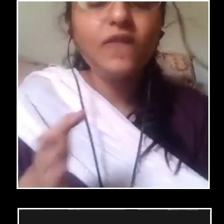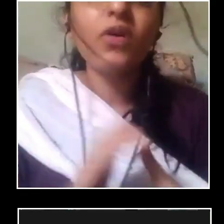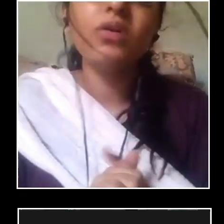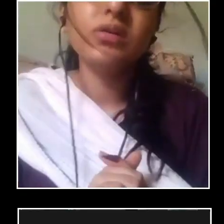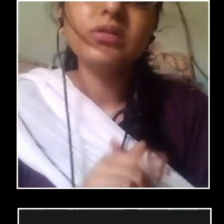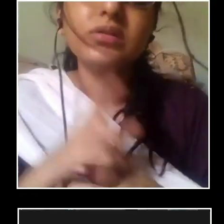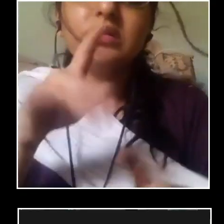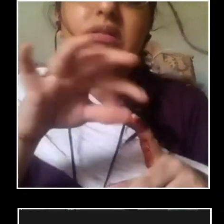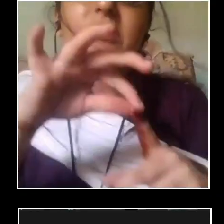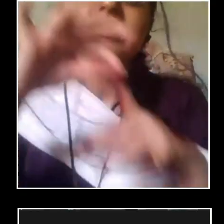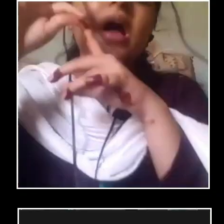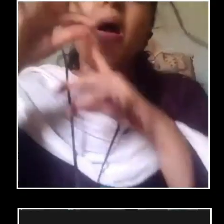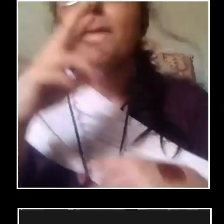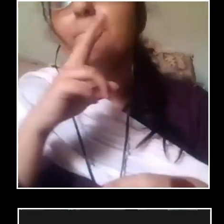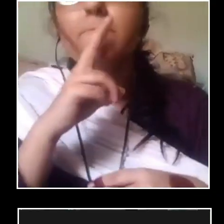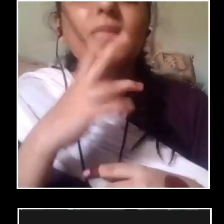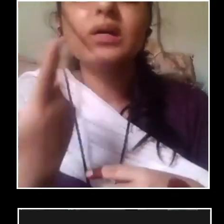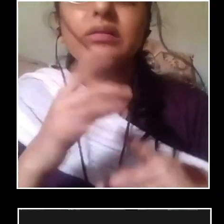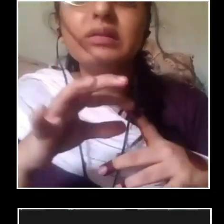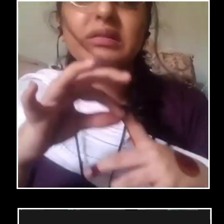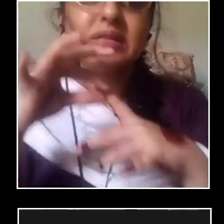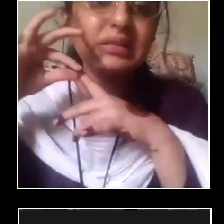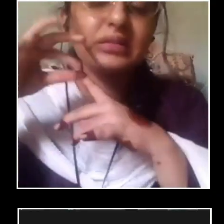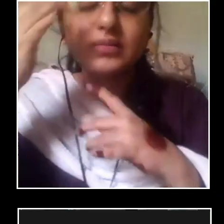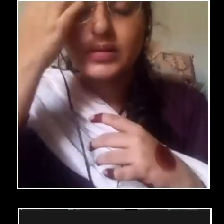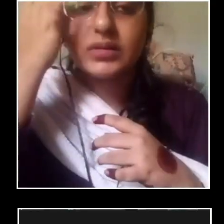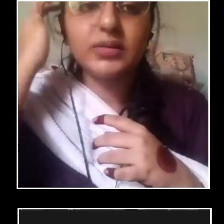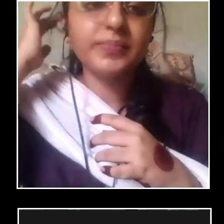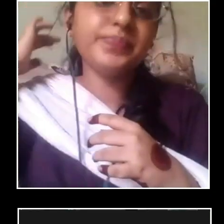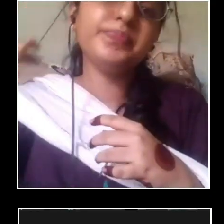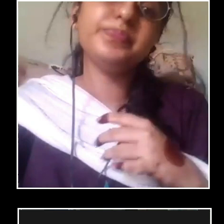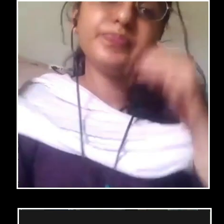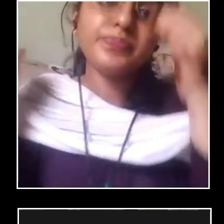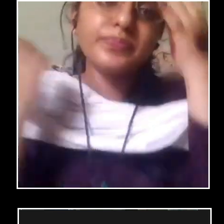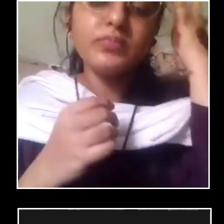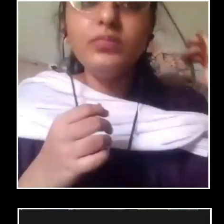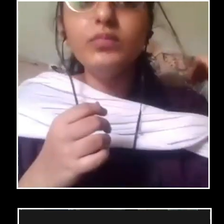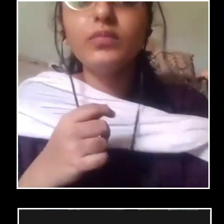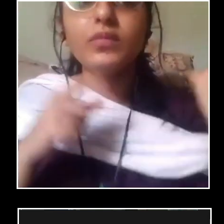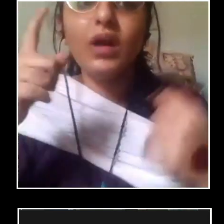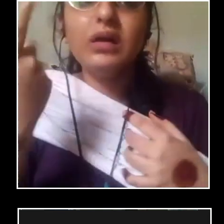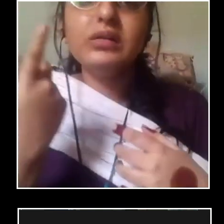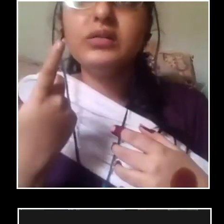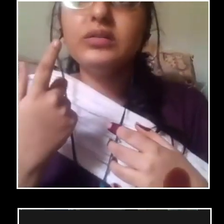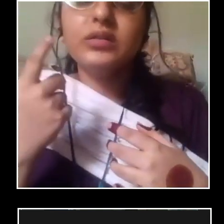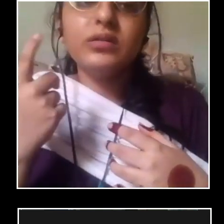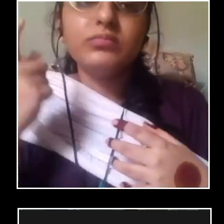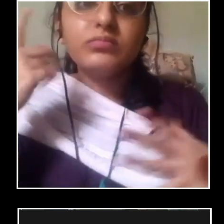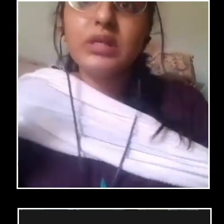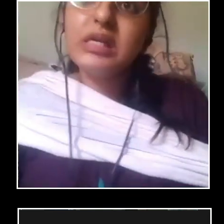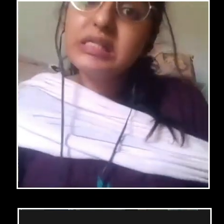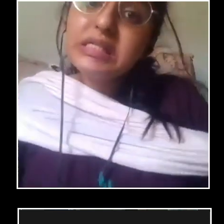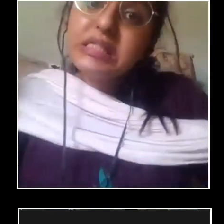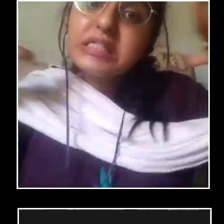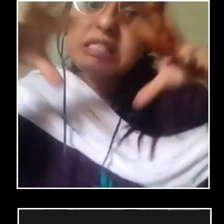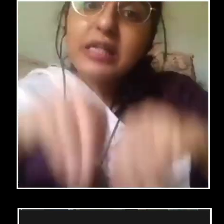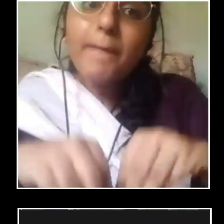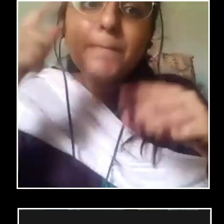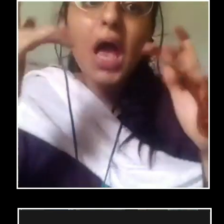the importance and significance of the accessibility of the digital technologies. And